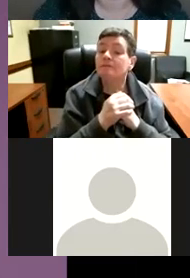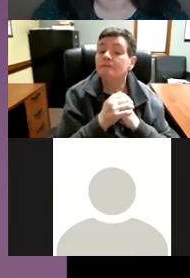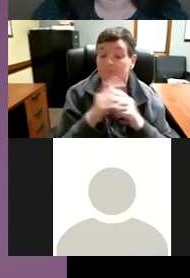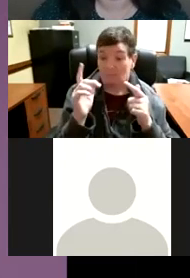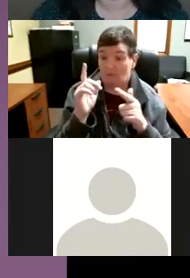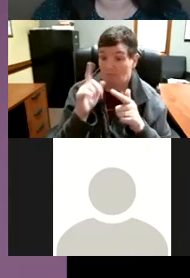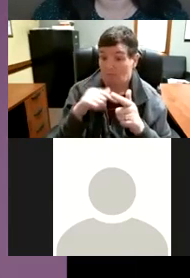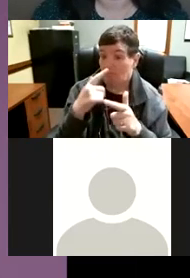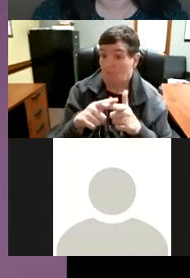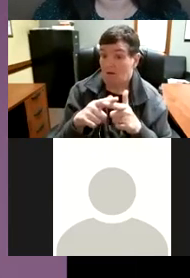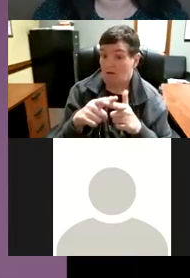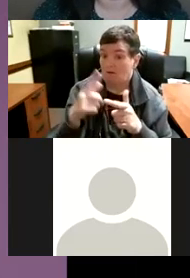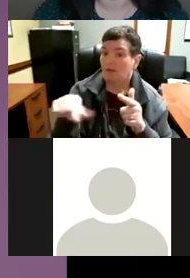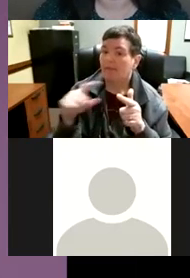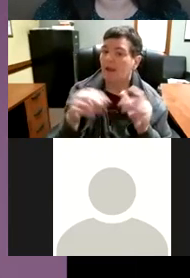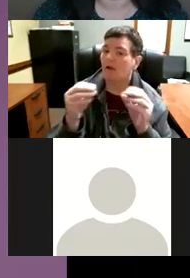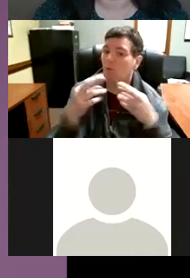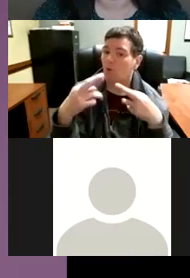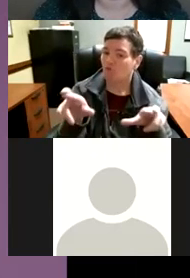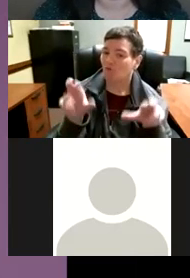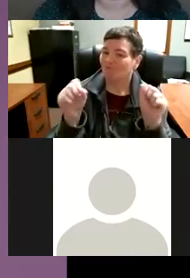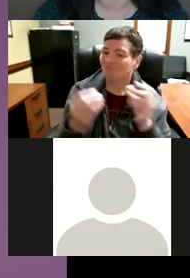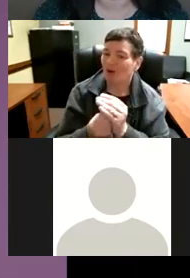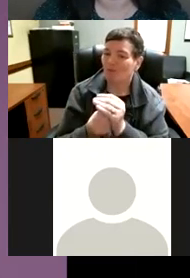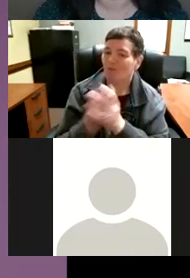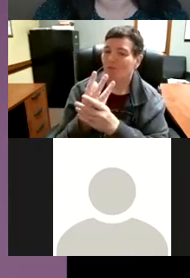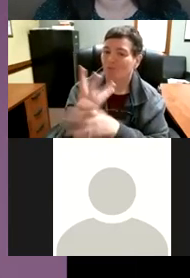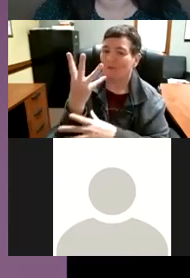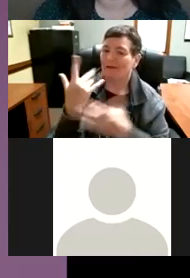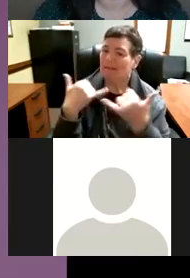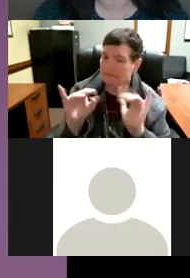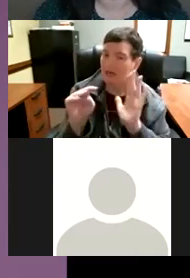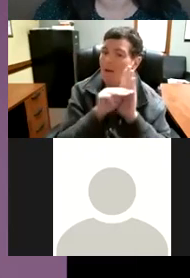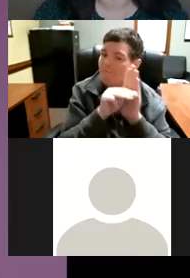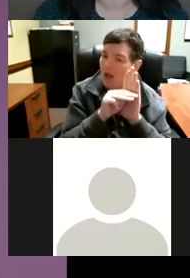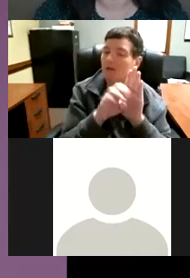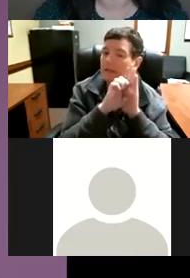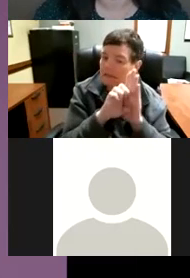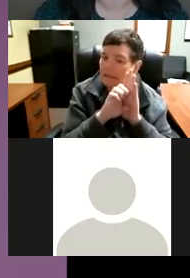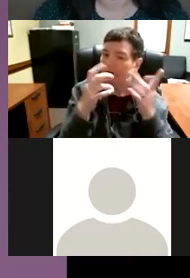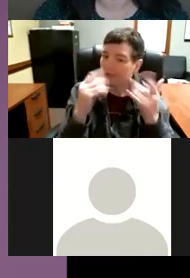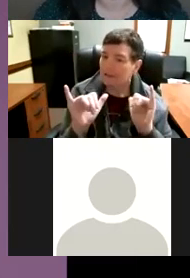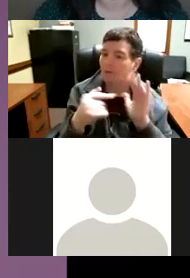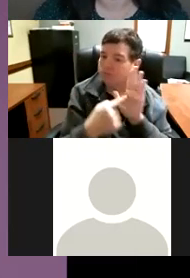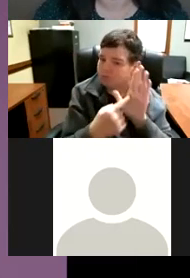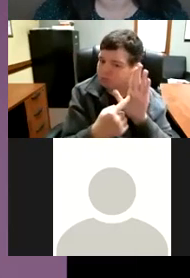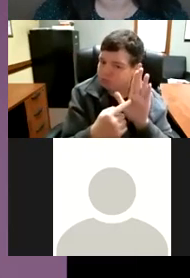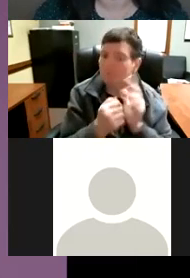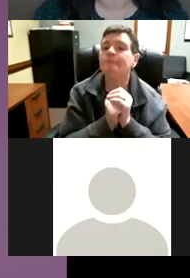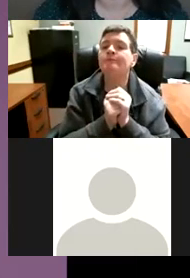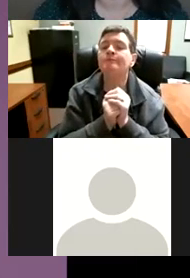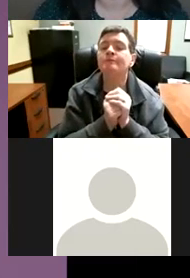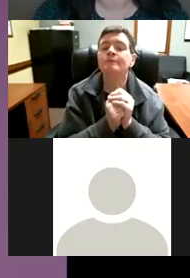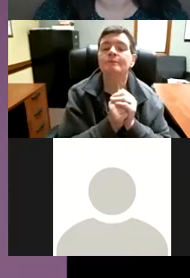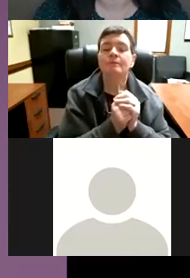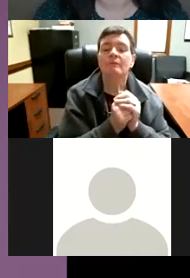Then that kind of gives them some room to grow, and they're still getting those models and examples, but it's